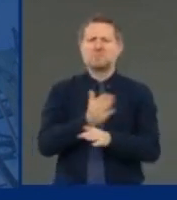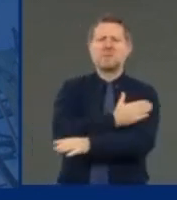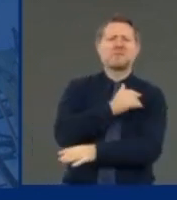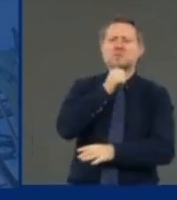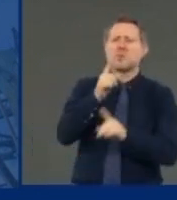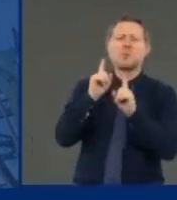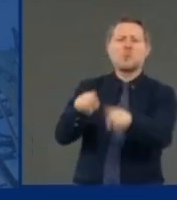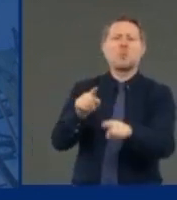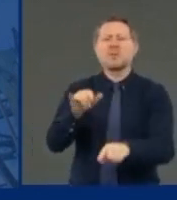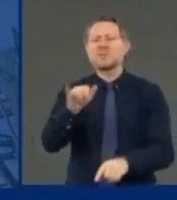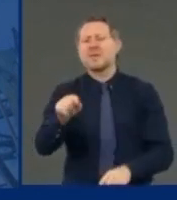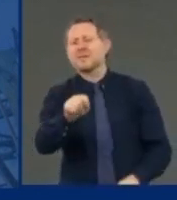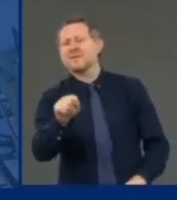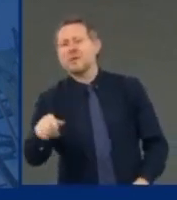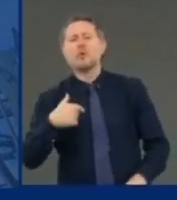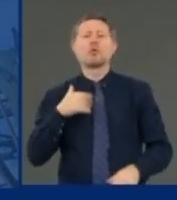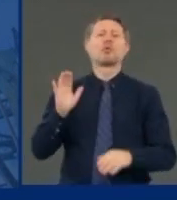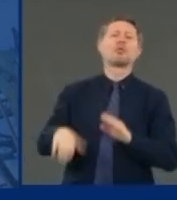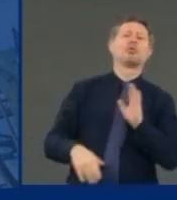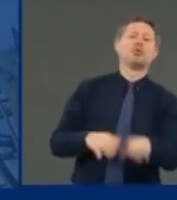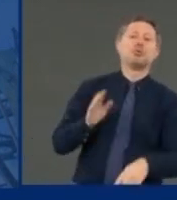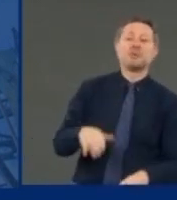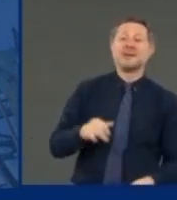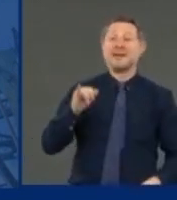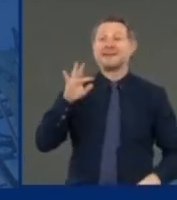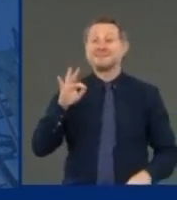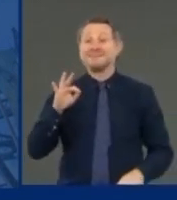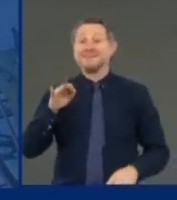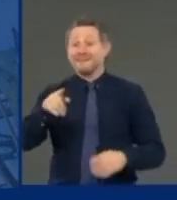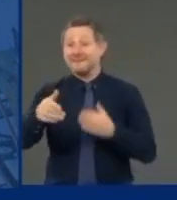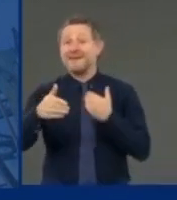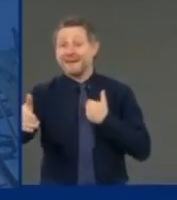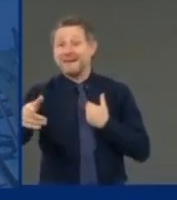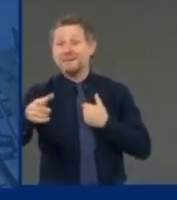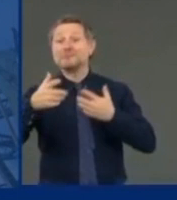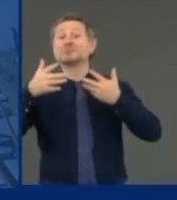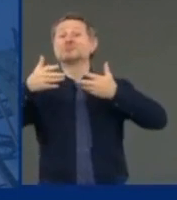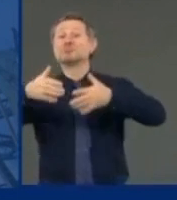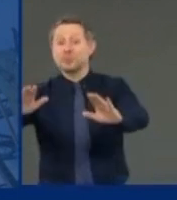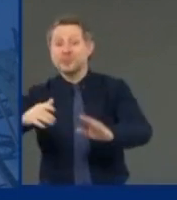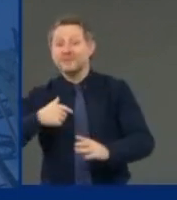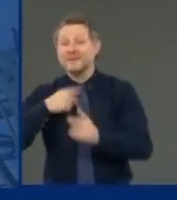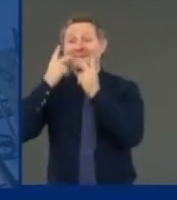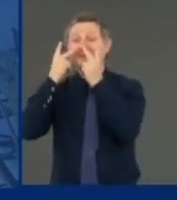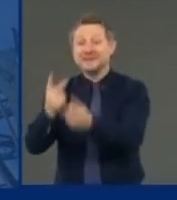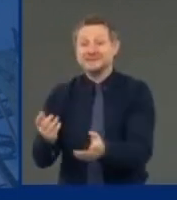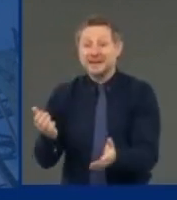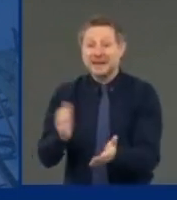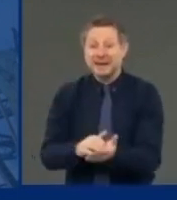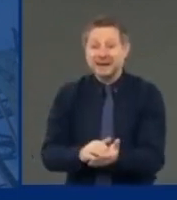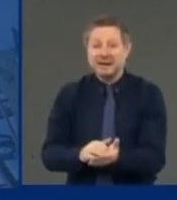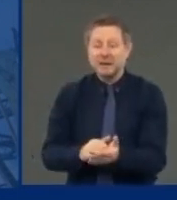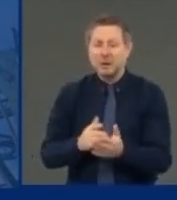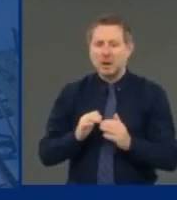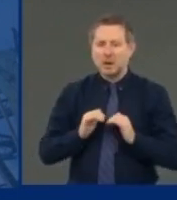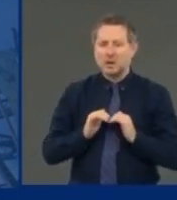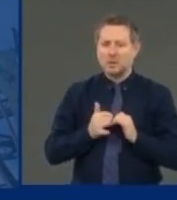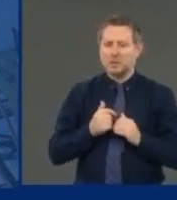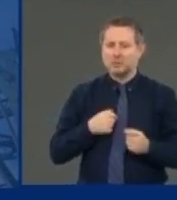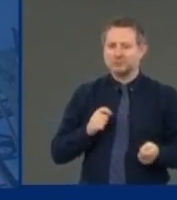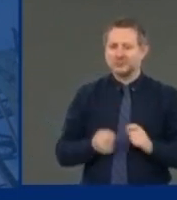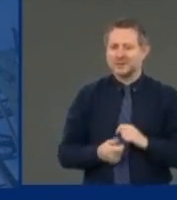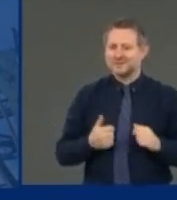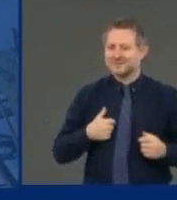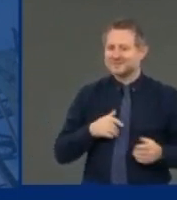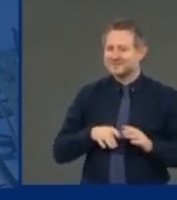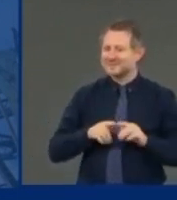a chance, how am I going to do it differently this time? And I think that can actually be a good process to go through.